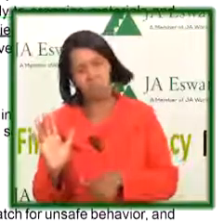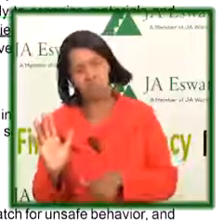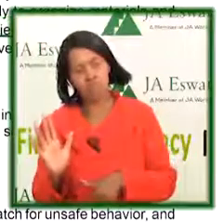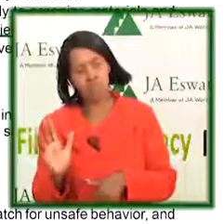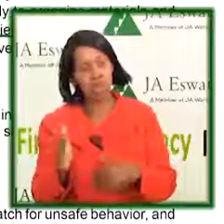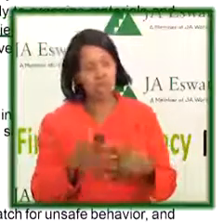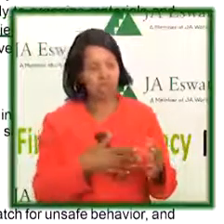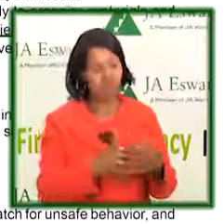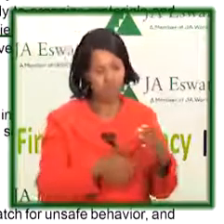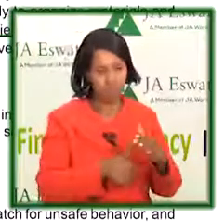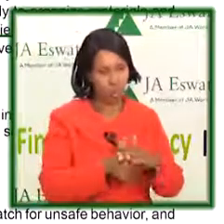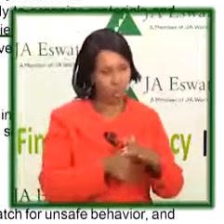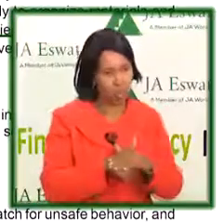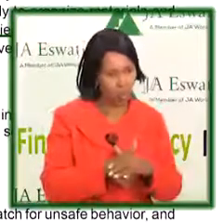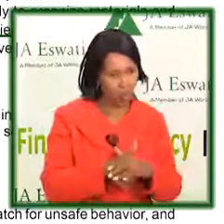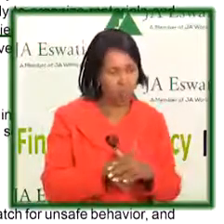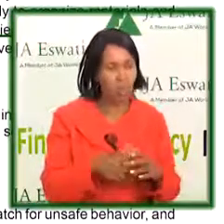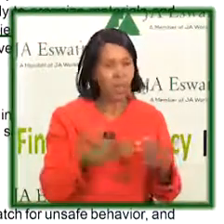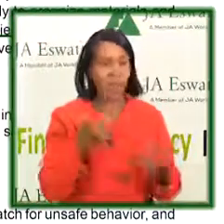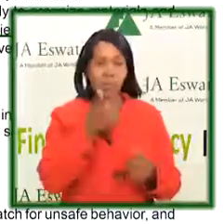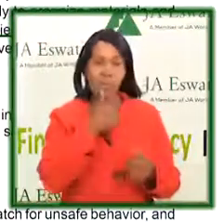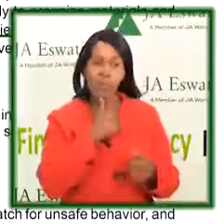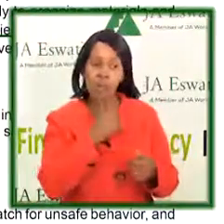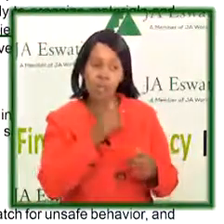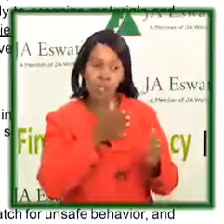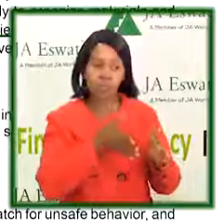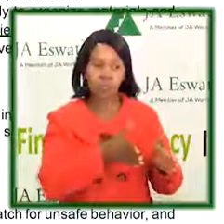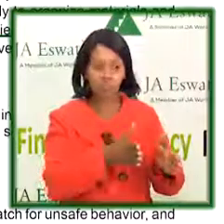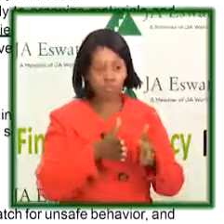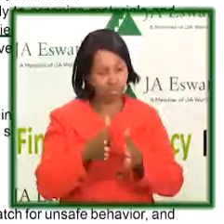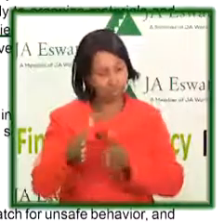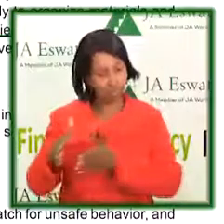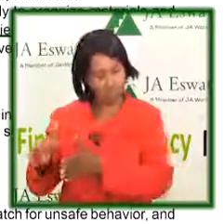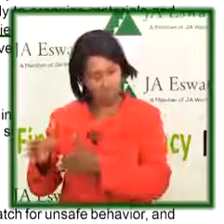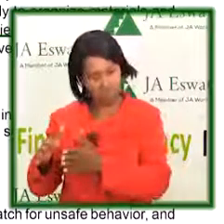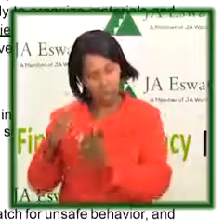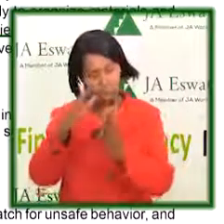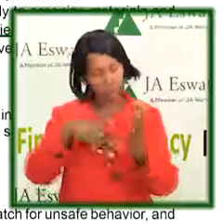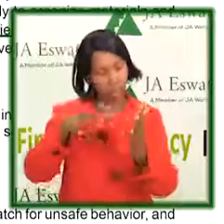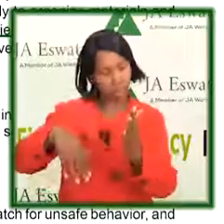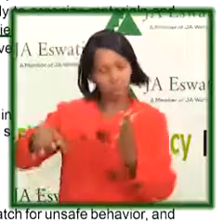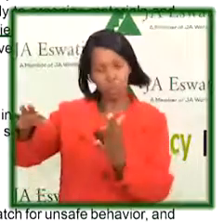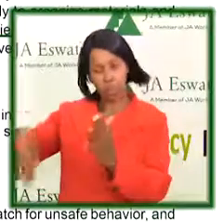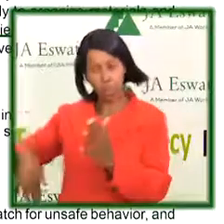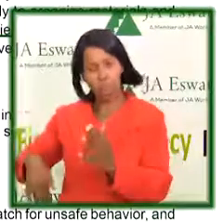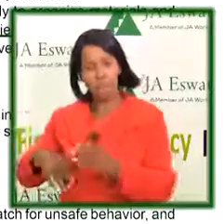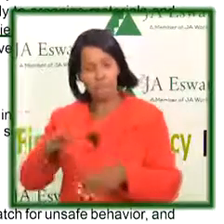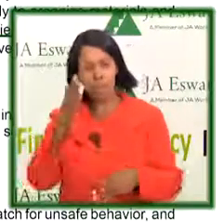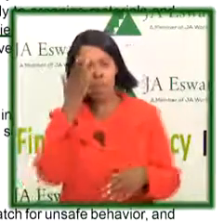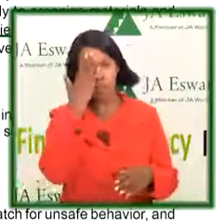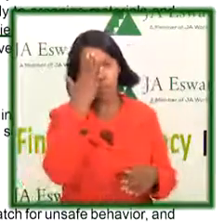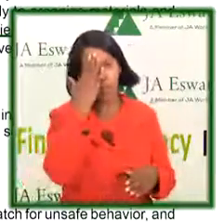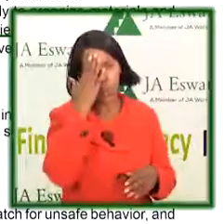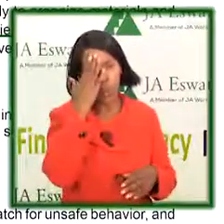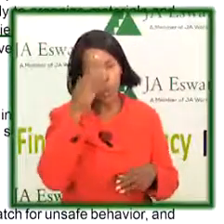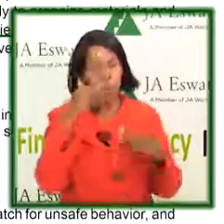for assembly. If you're using the assembly line, we mustn't come at work, all of us at work, at 8, if